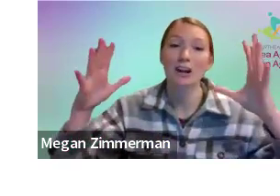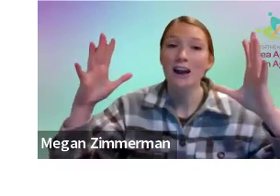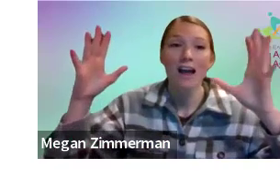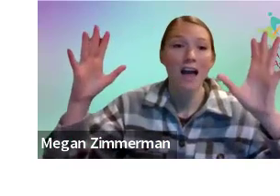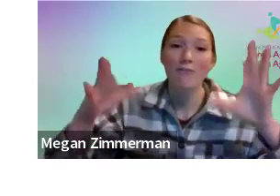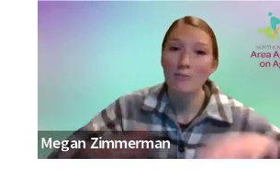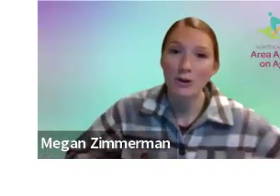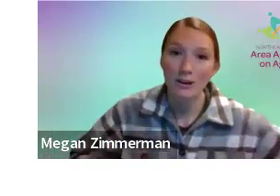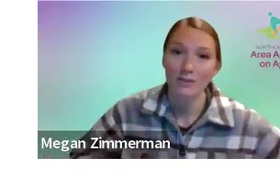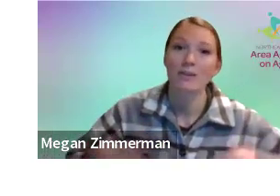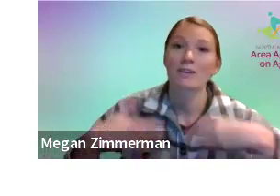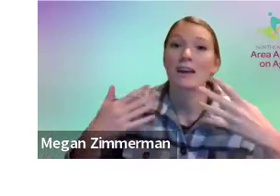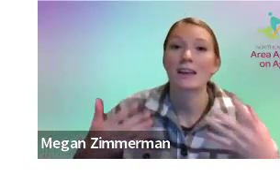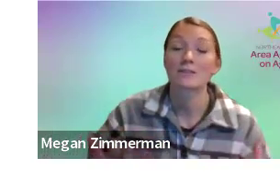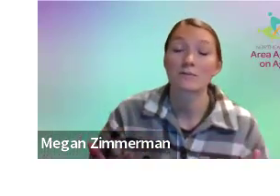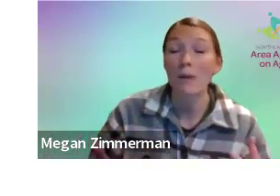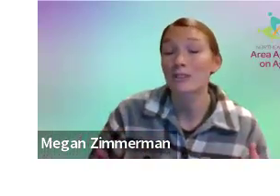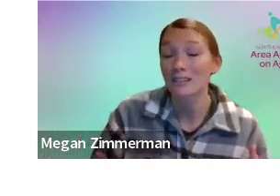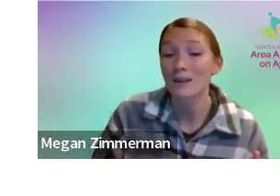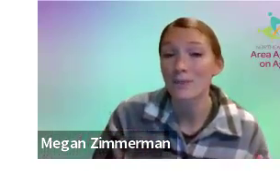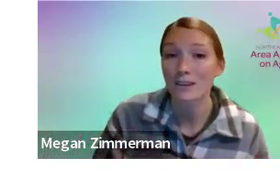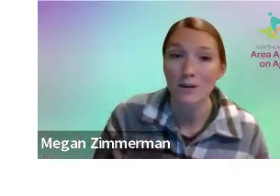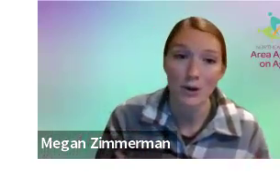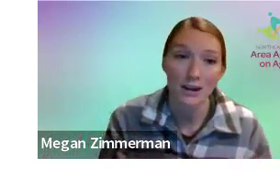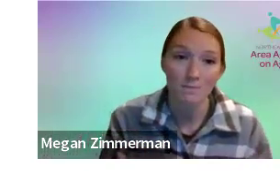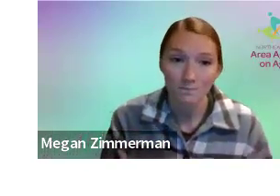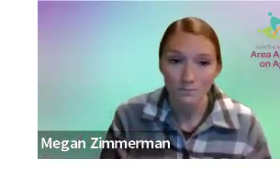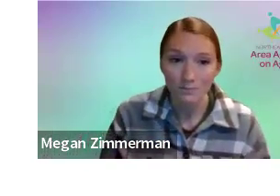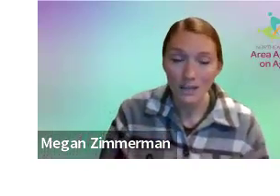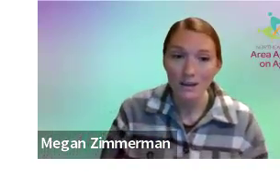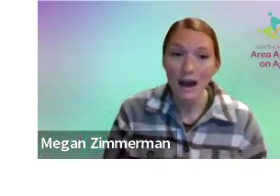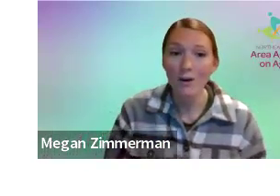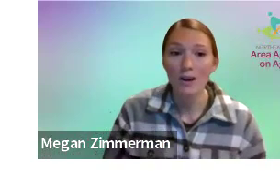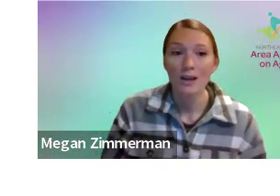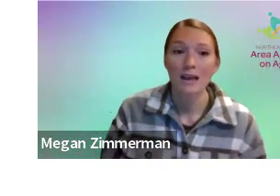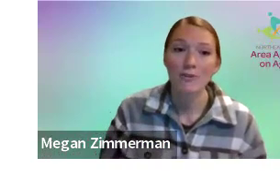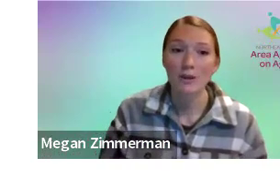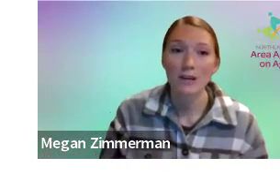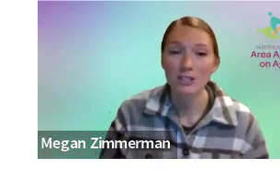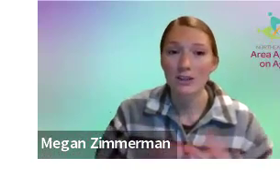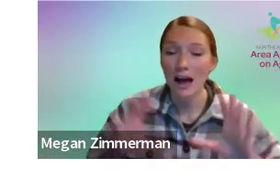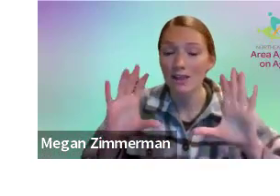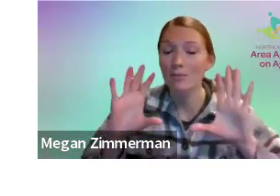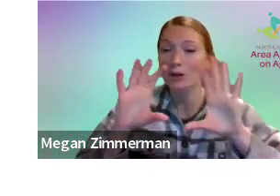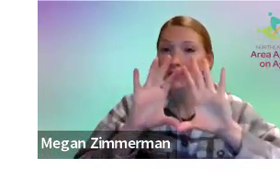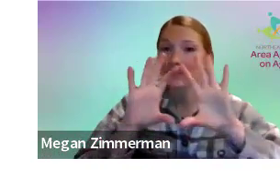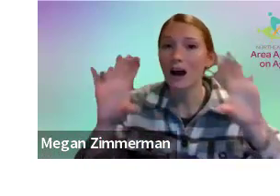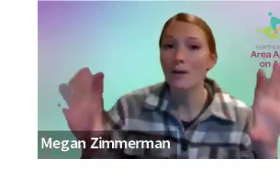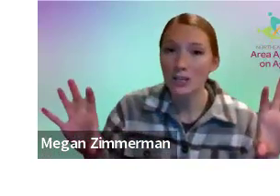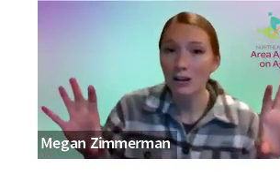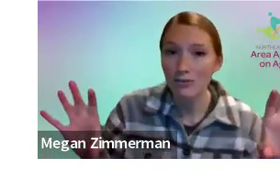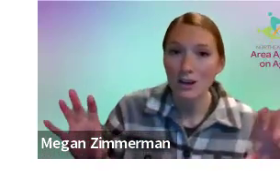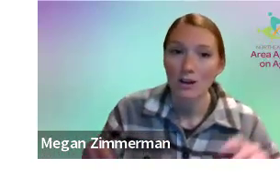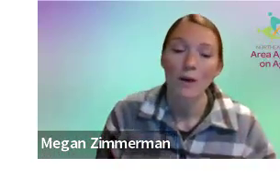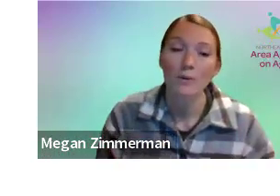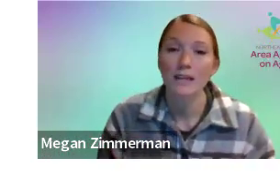the picture. Every book represents something in our brain. Now, if you can picture that the books on the